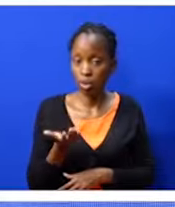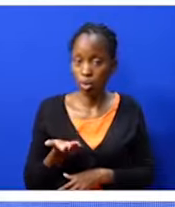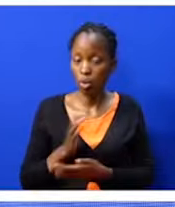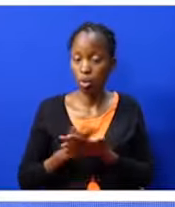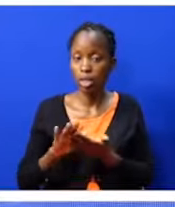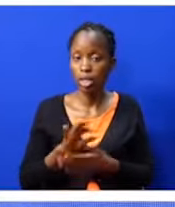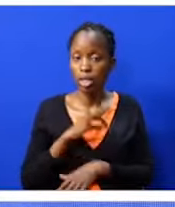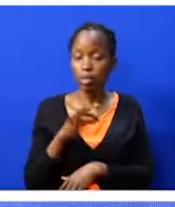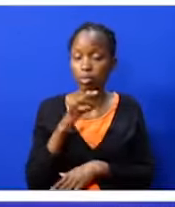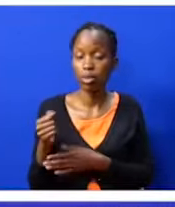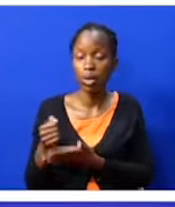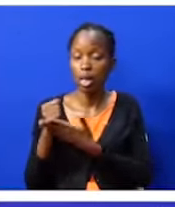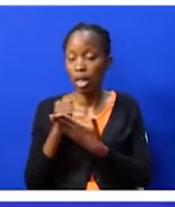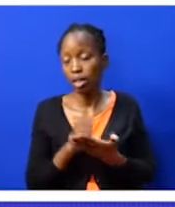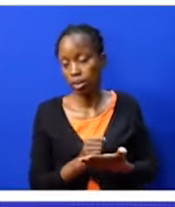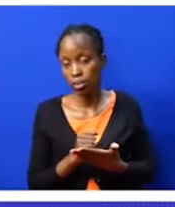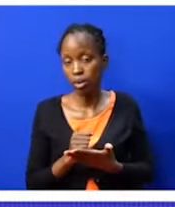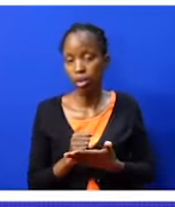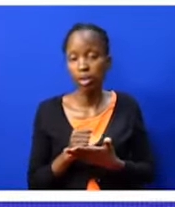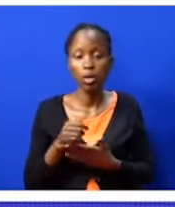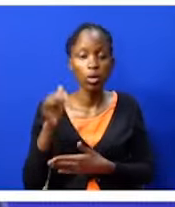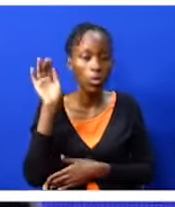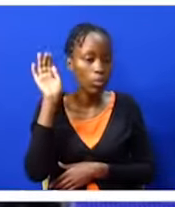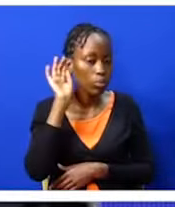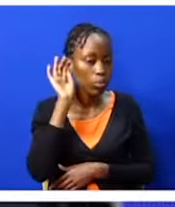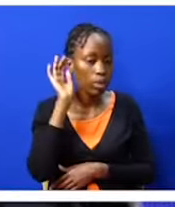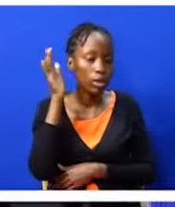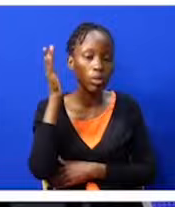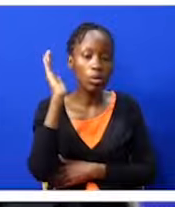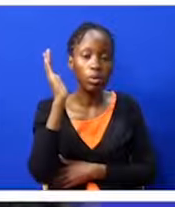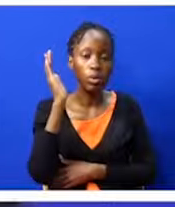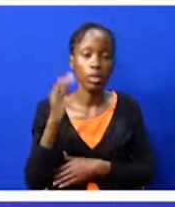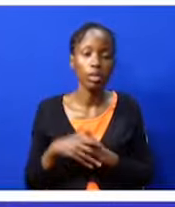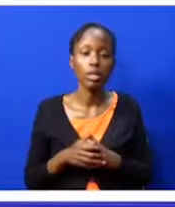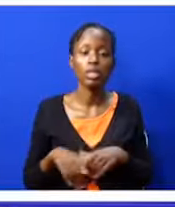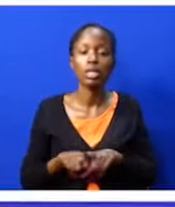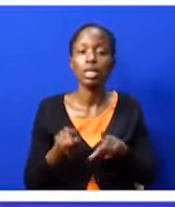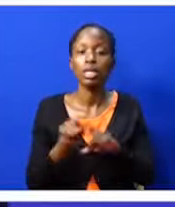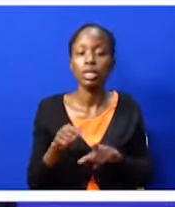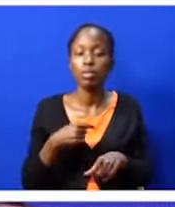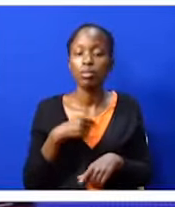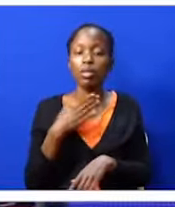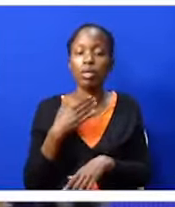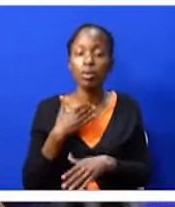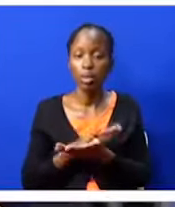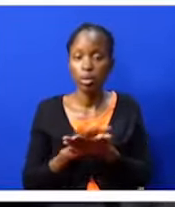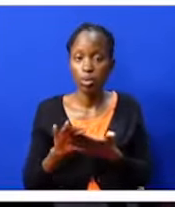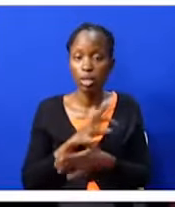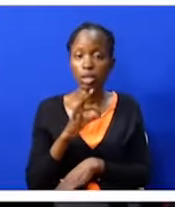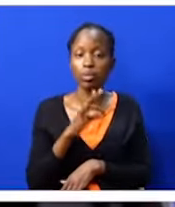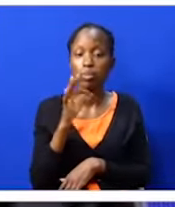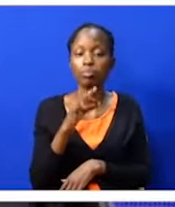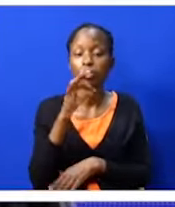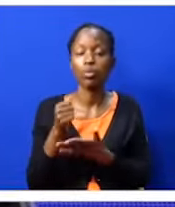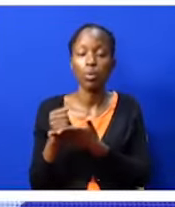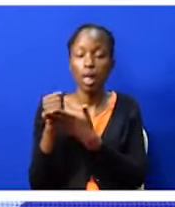I need the Holy Spirit to help me obey God. I need the Holy Spirit also